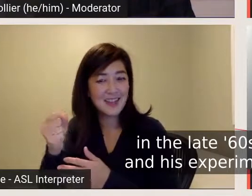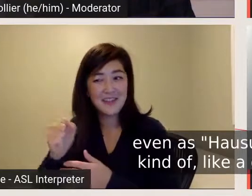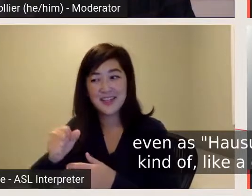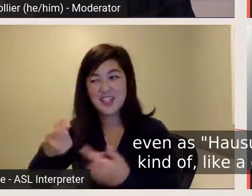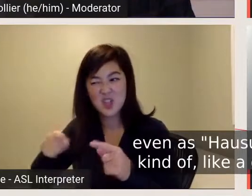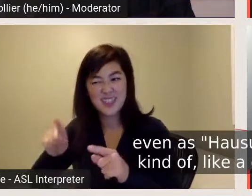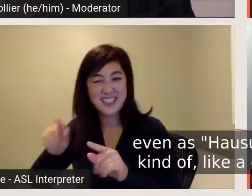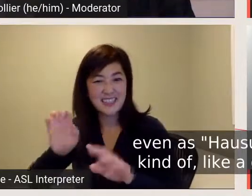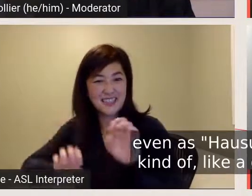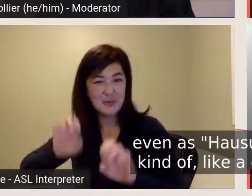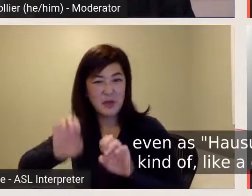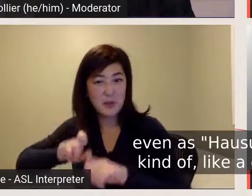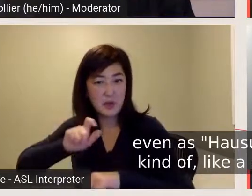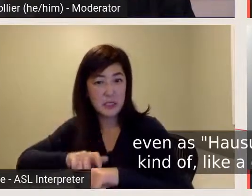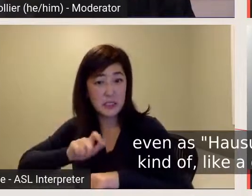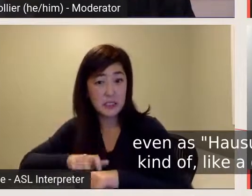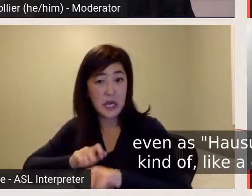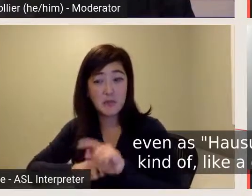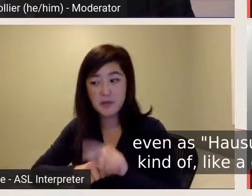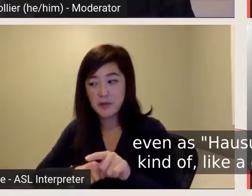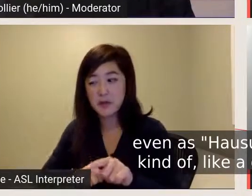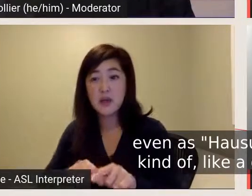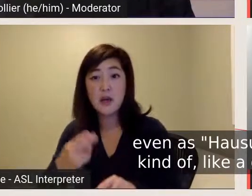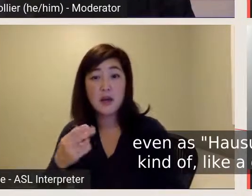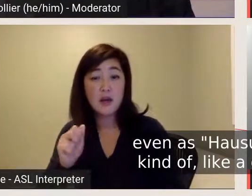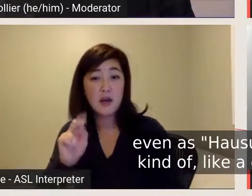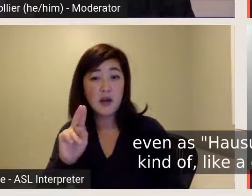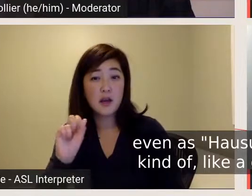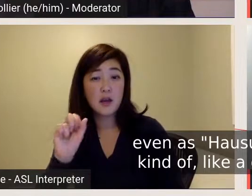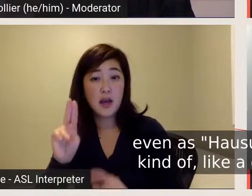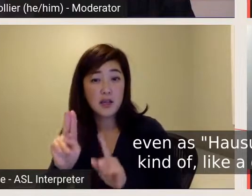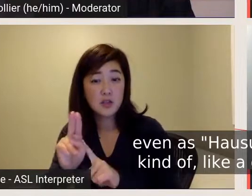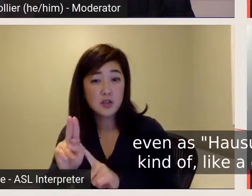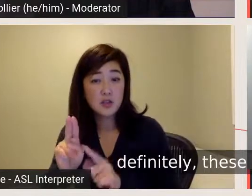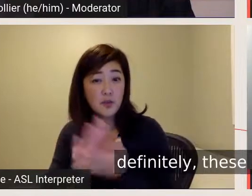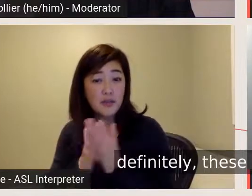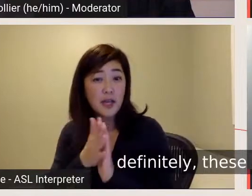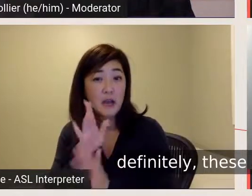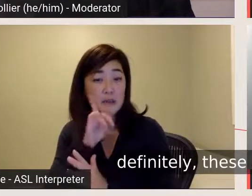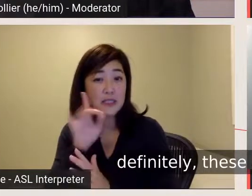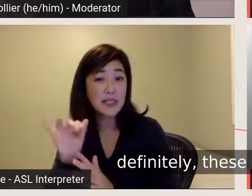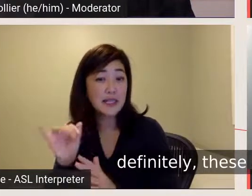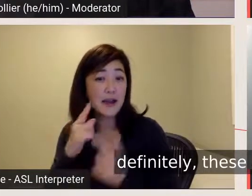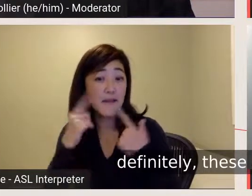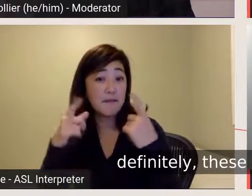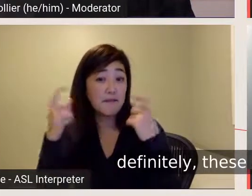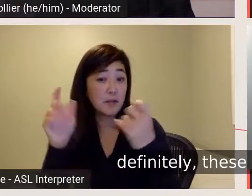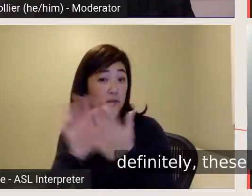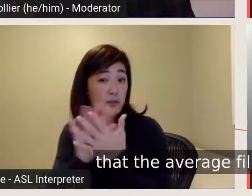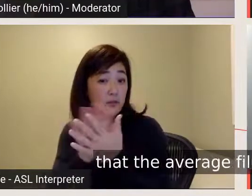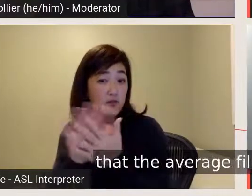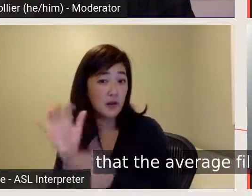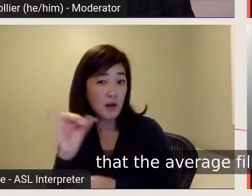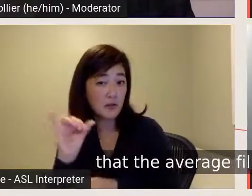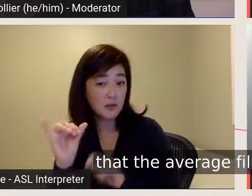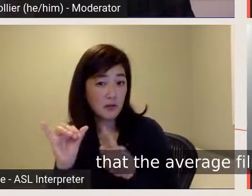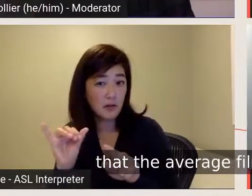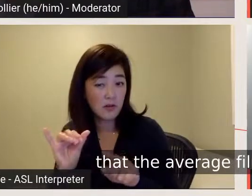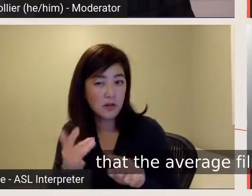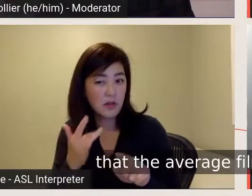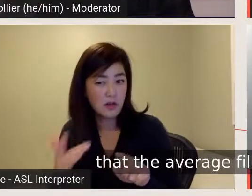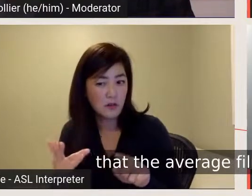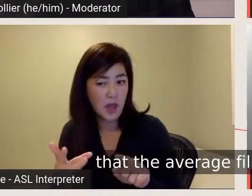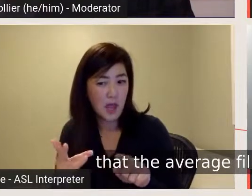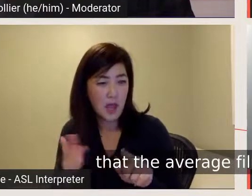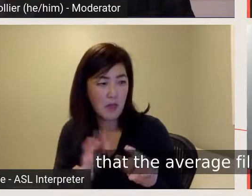career, even as Hausu becomes kind of like a cult classic, definitely these are not things that the average filmmaker